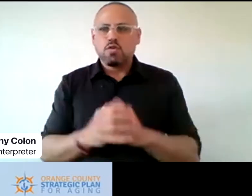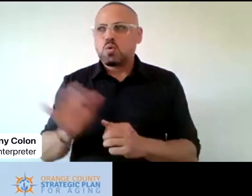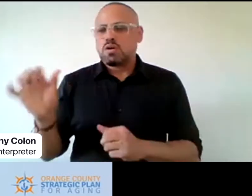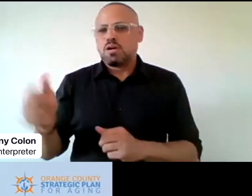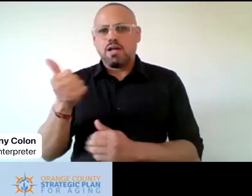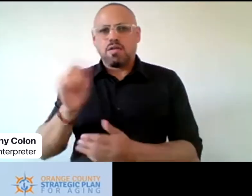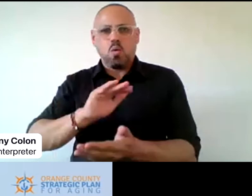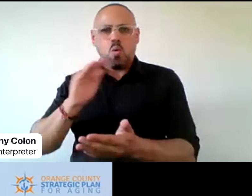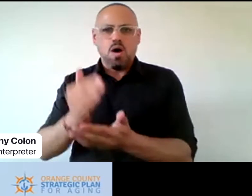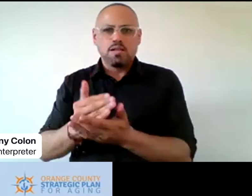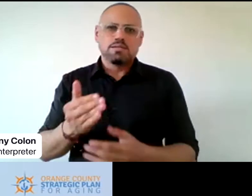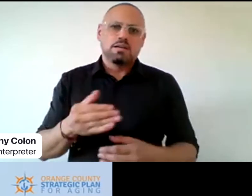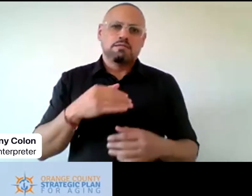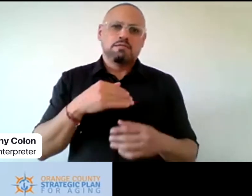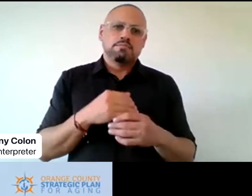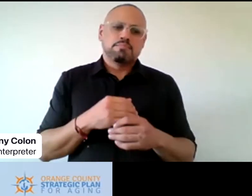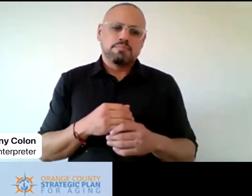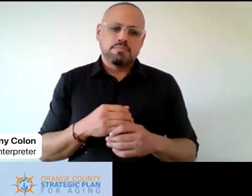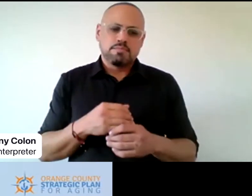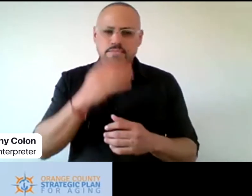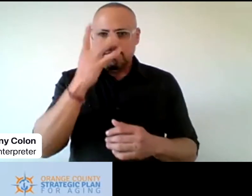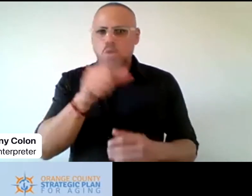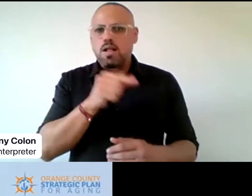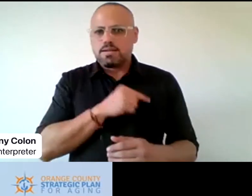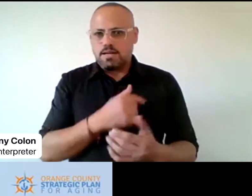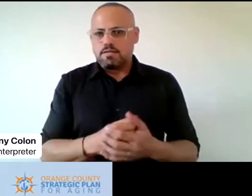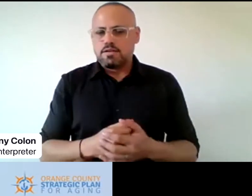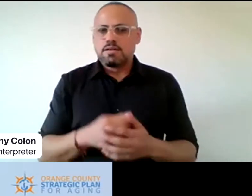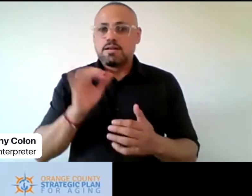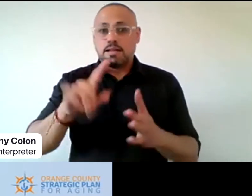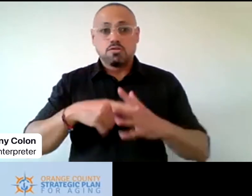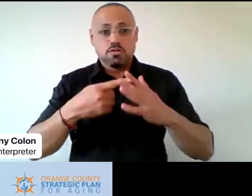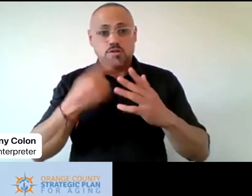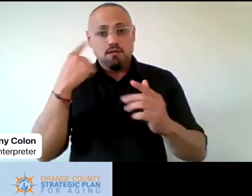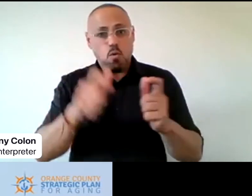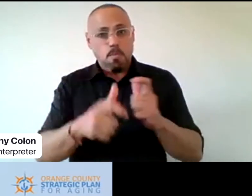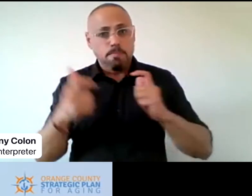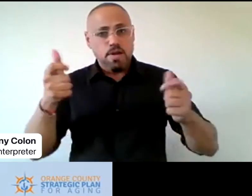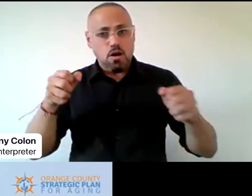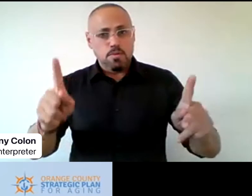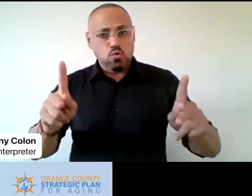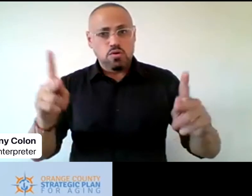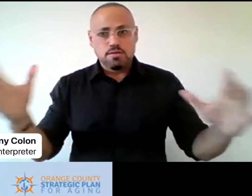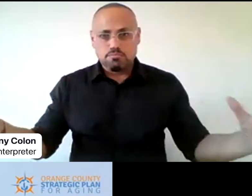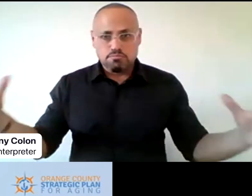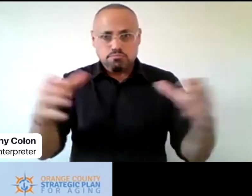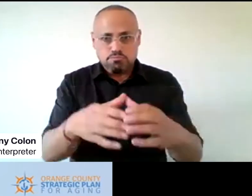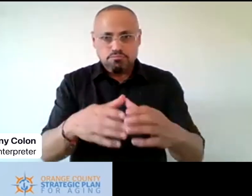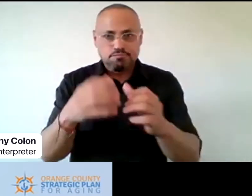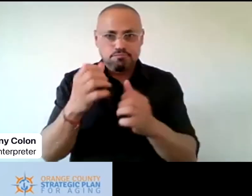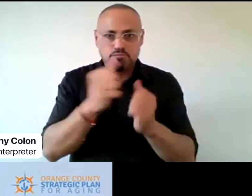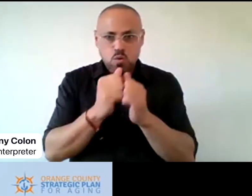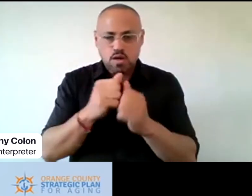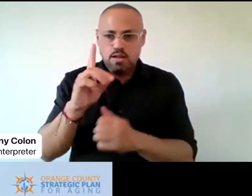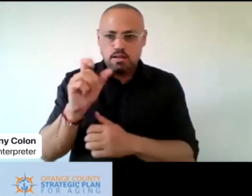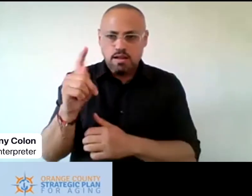qualitative methods. So the data you see in the report are hopefully a start to a larger opportunity to bring together our data so we can paint a